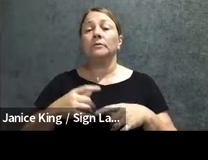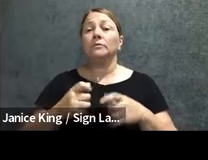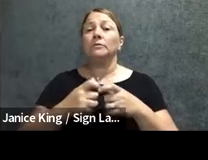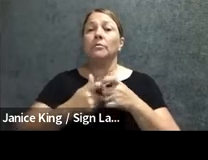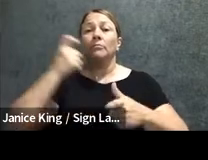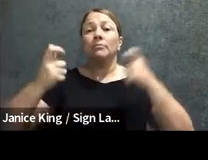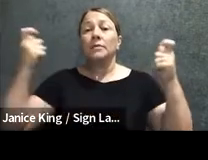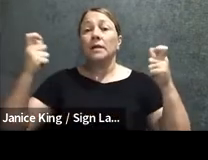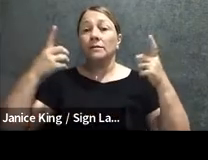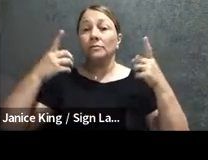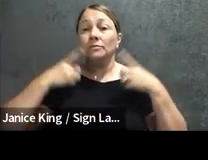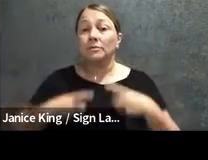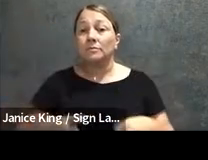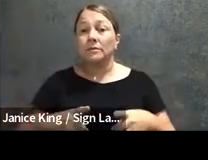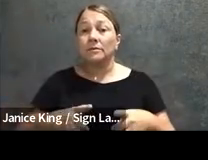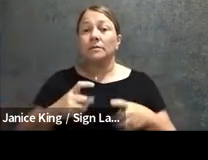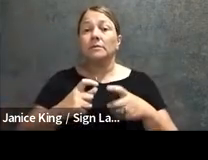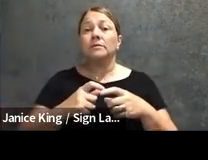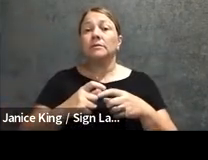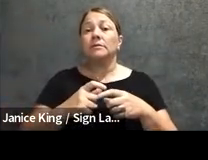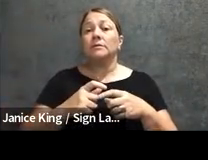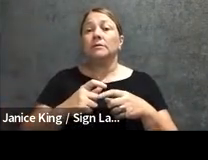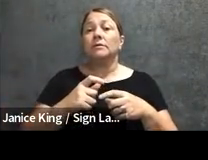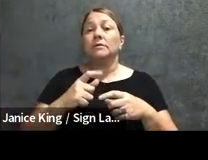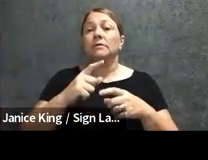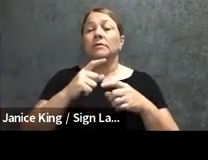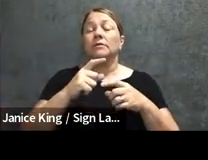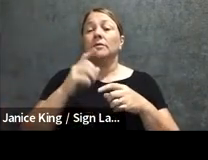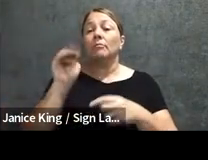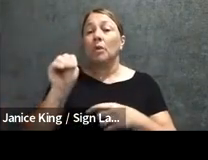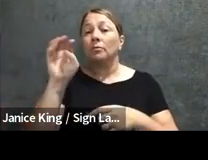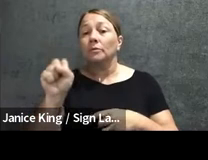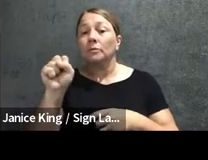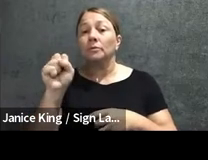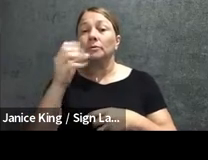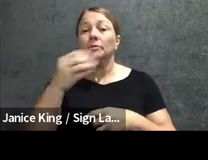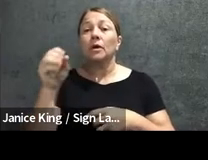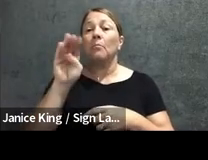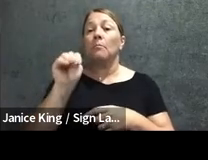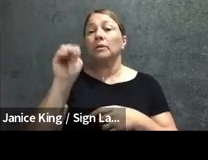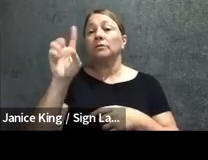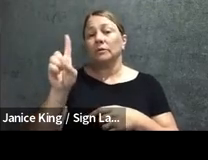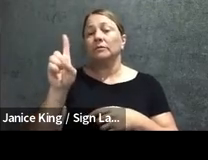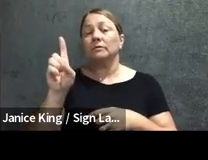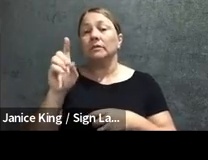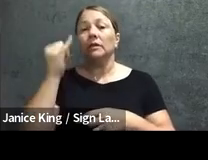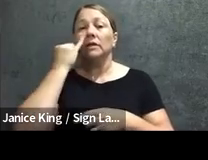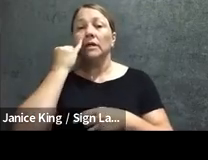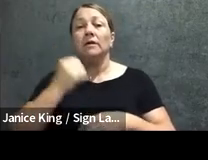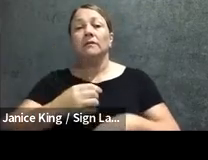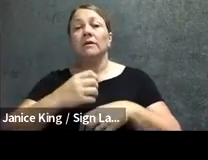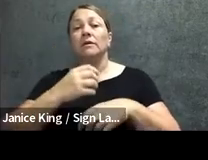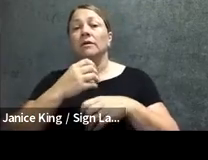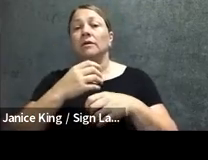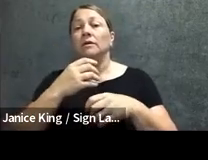And other disabilities, again, would be covered as long as they substantially limit a person's abilities